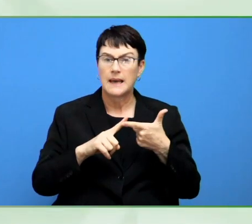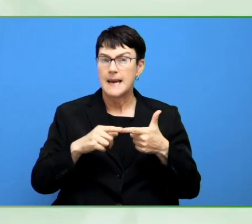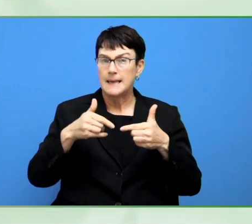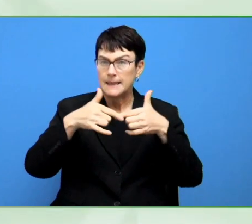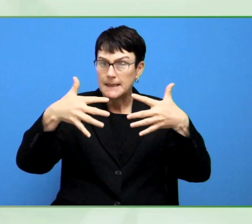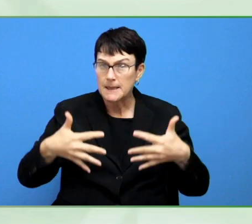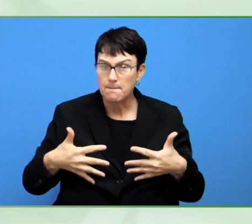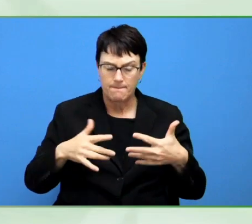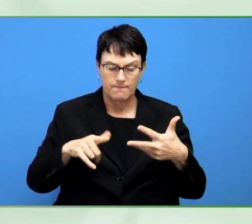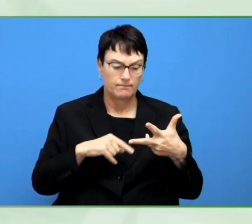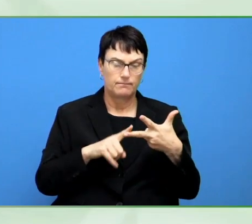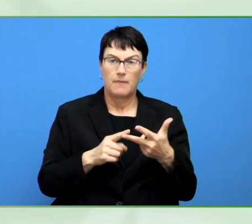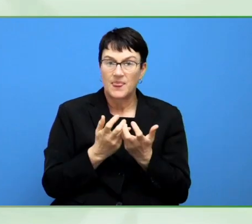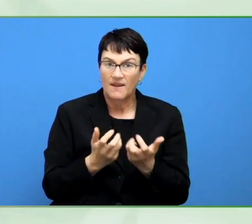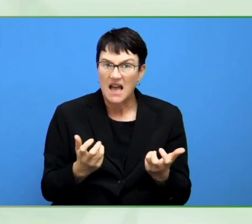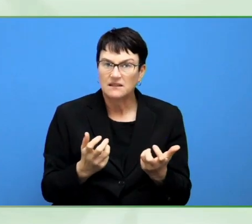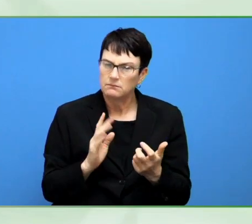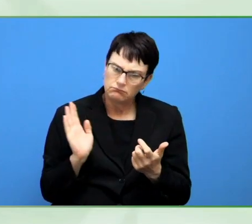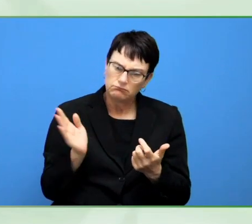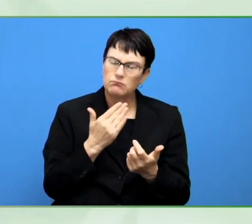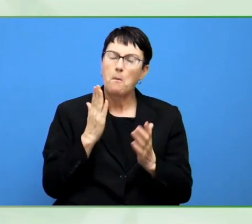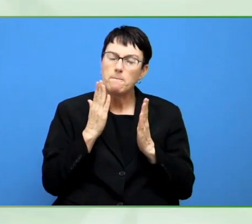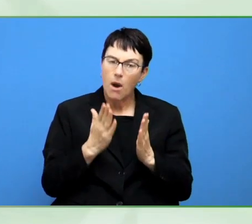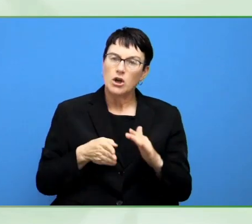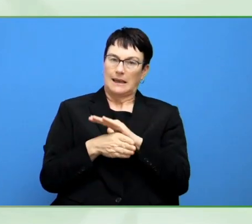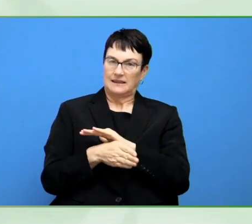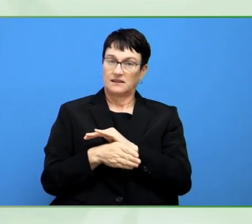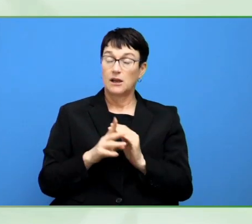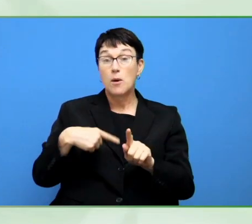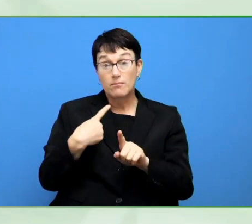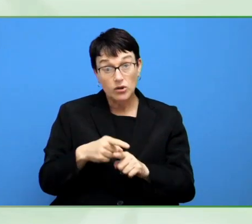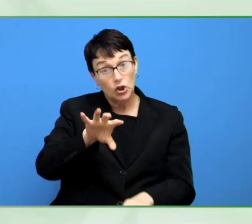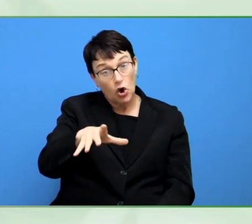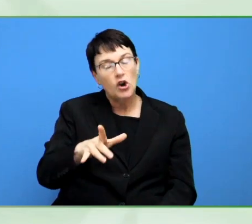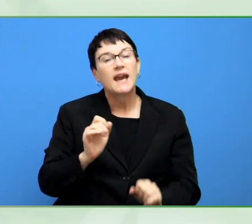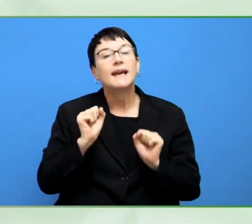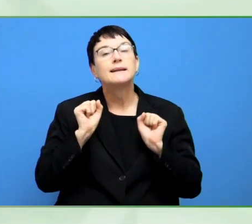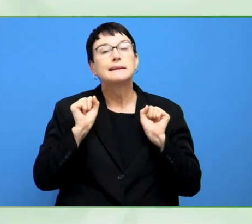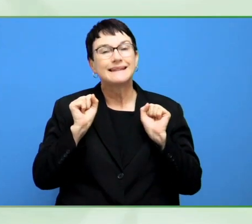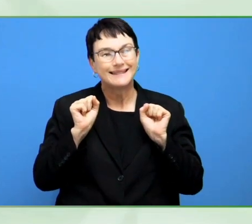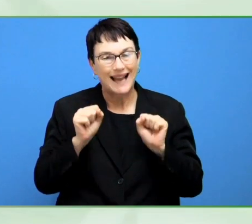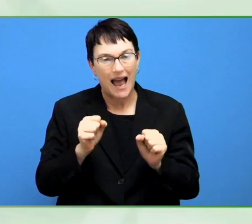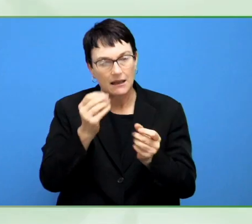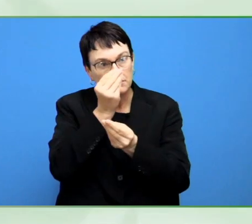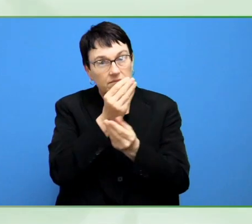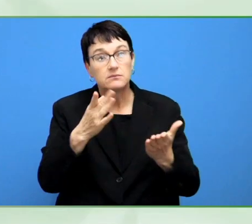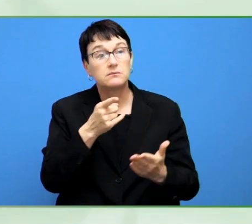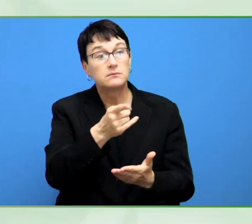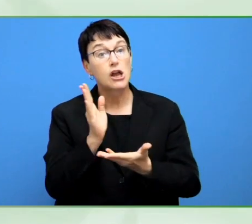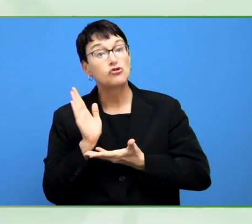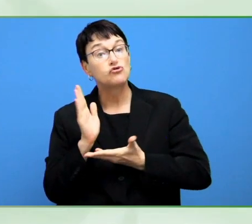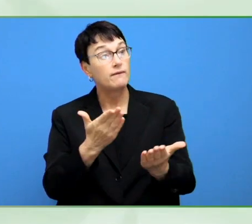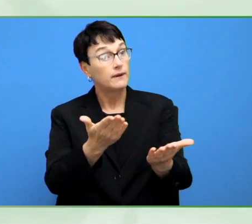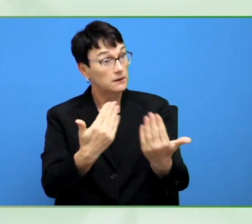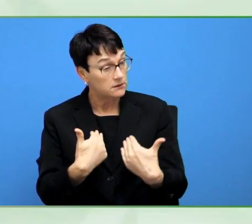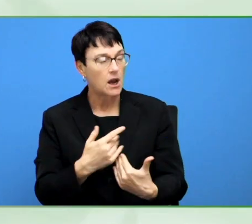require service providers to provide that kind of accessibility. And also not just,